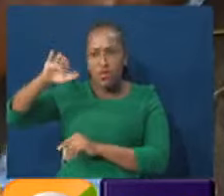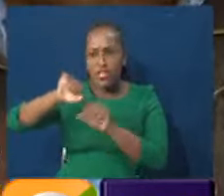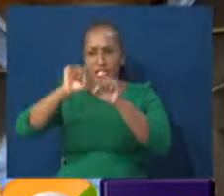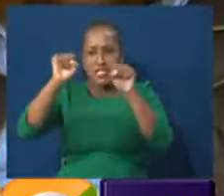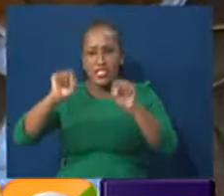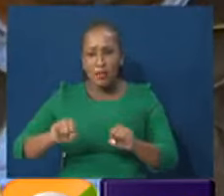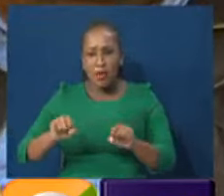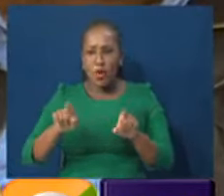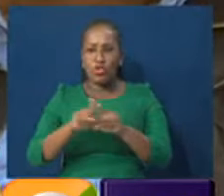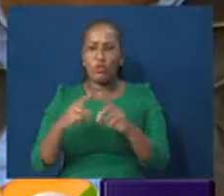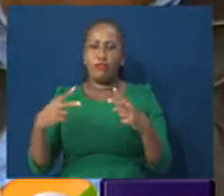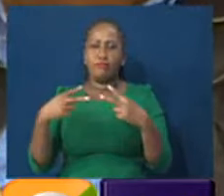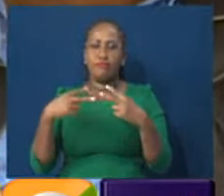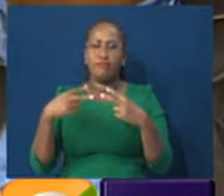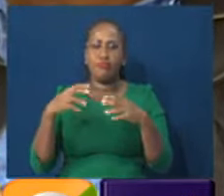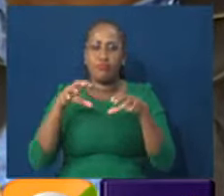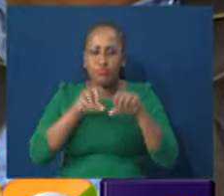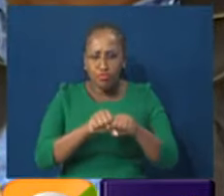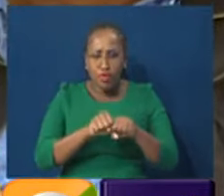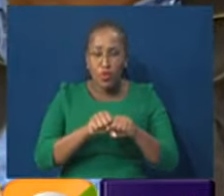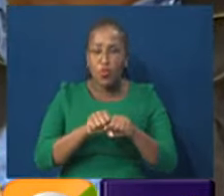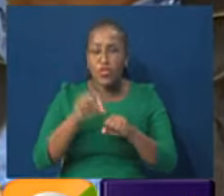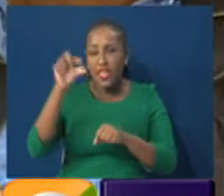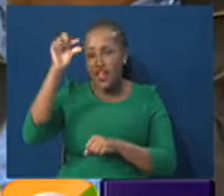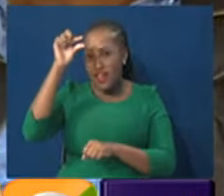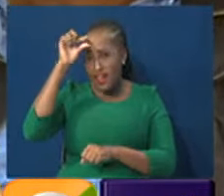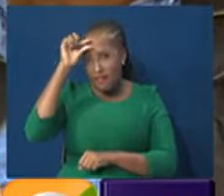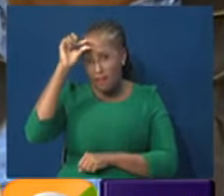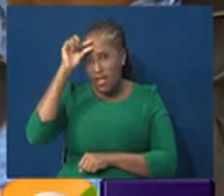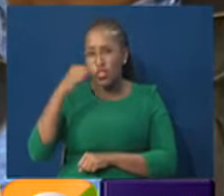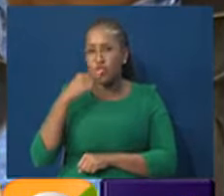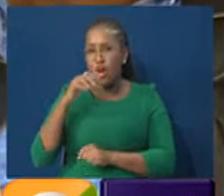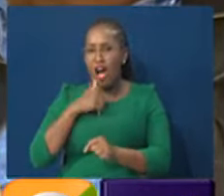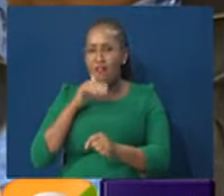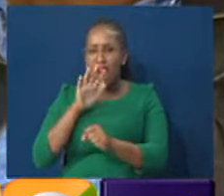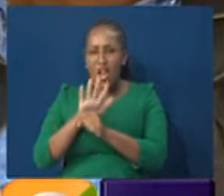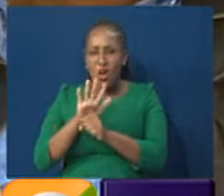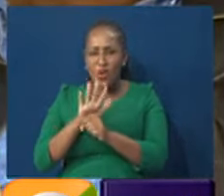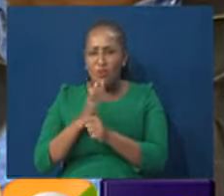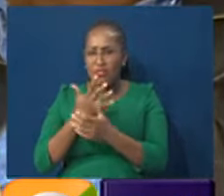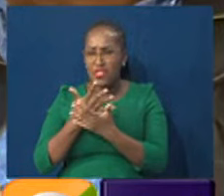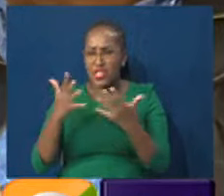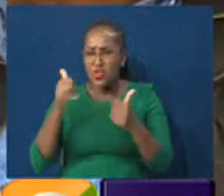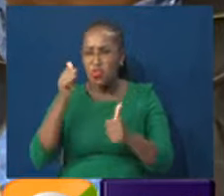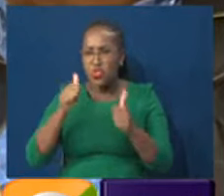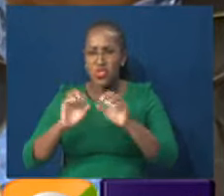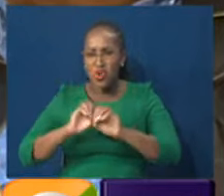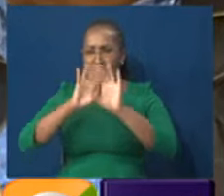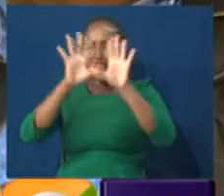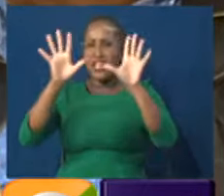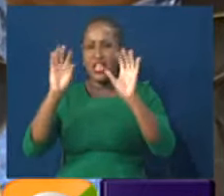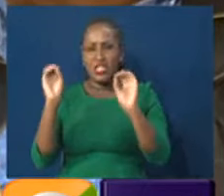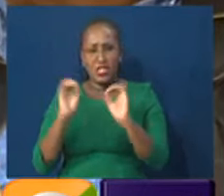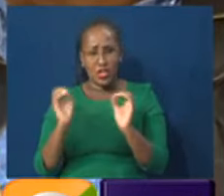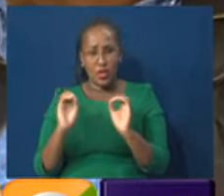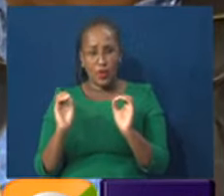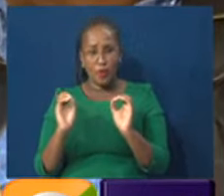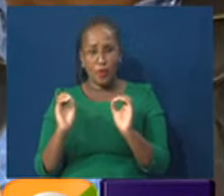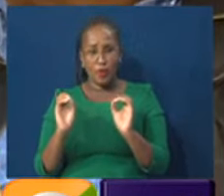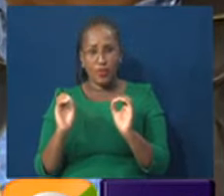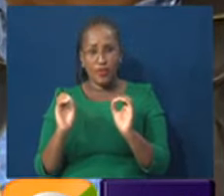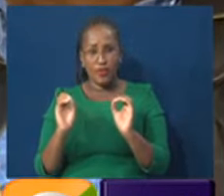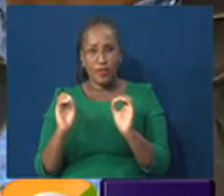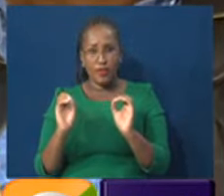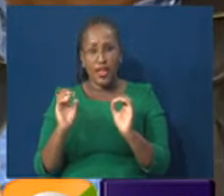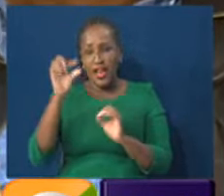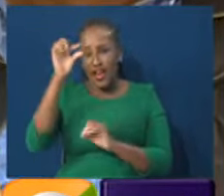system, this is legislative, has been captured also by the state. So there's a lot of not transparent in the government, the executive. The executive